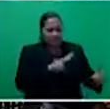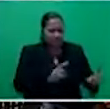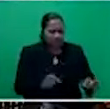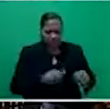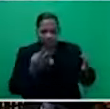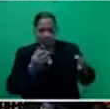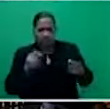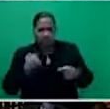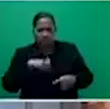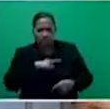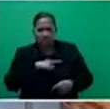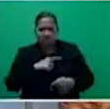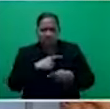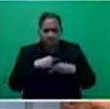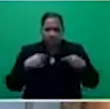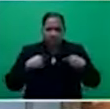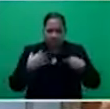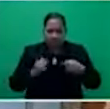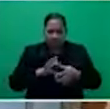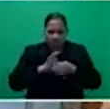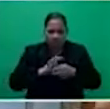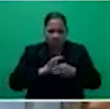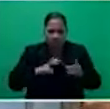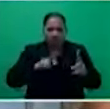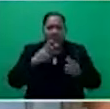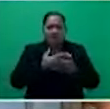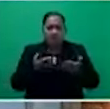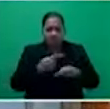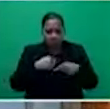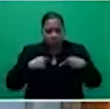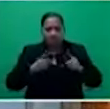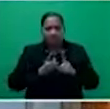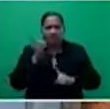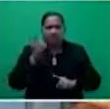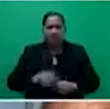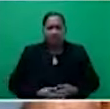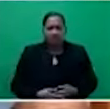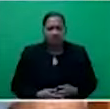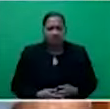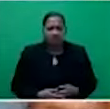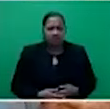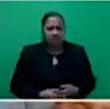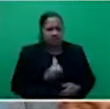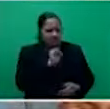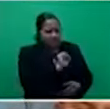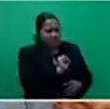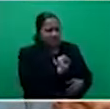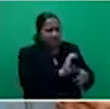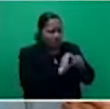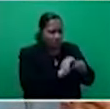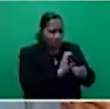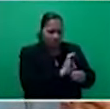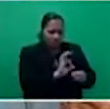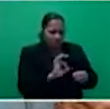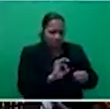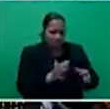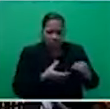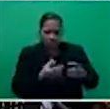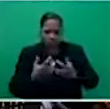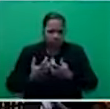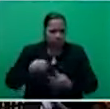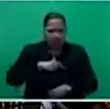We are entitled to form our own perspective of how we develop. And his perspective is his own. It's nothing to do with us. You develop